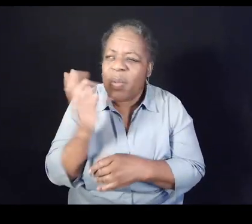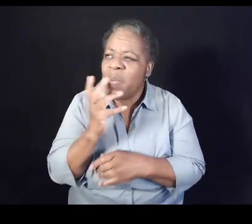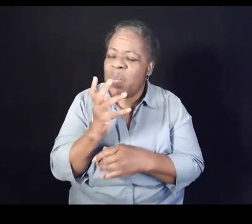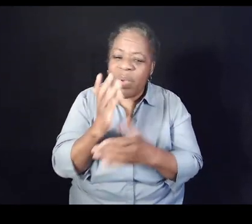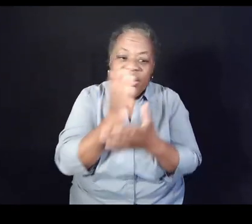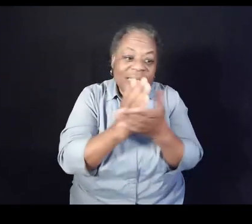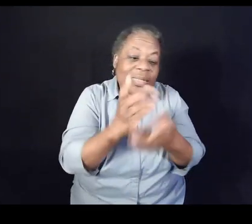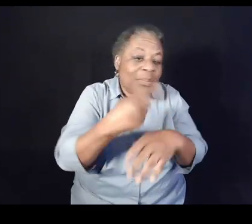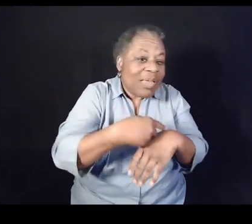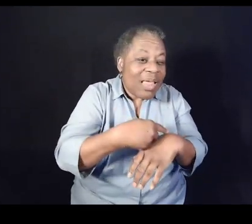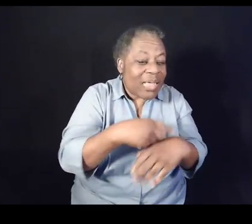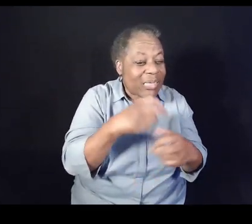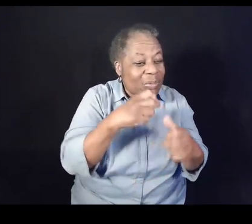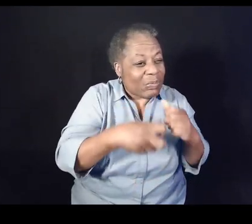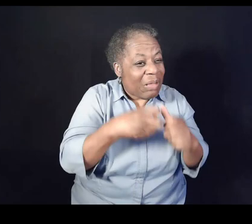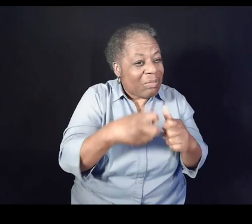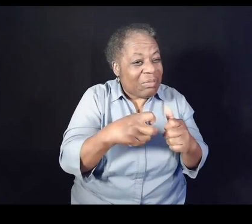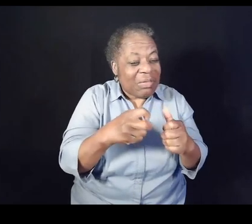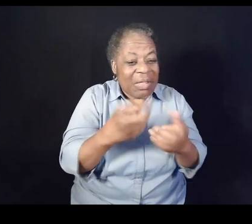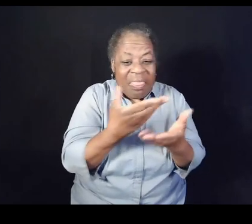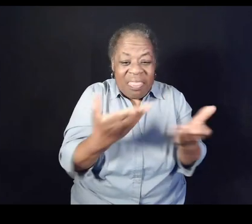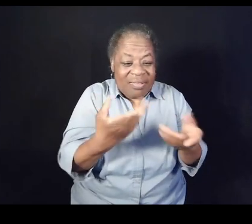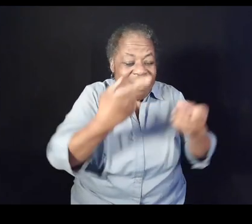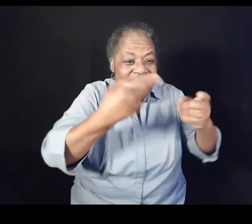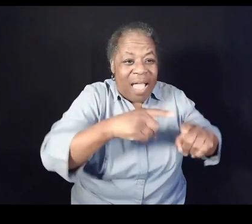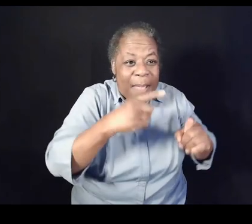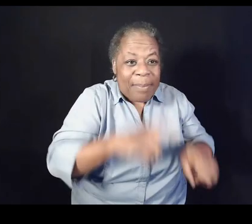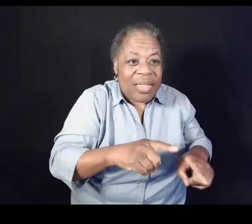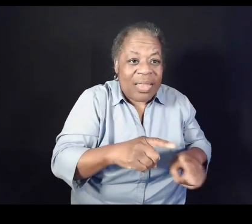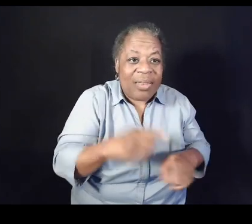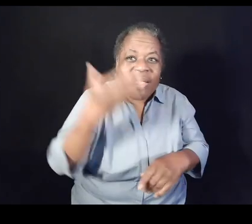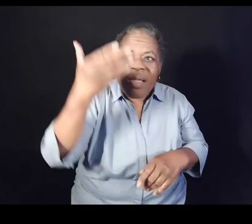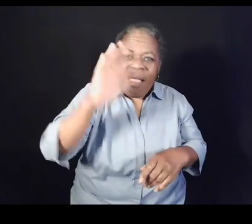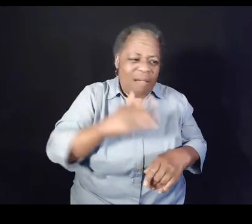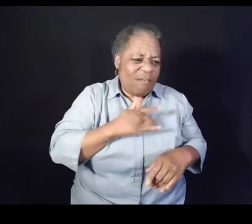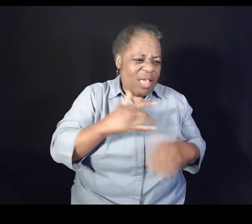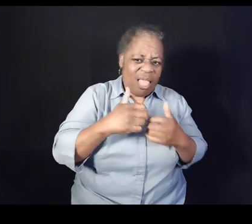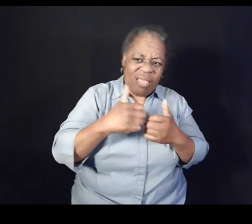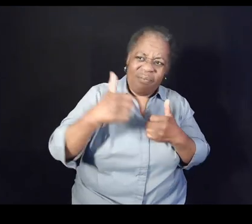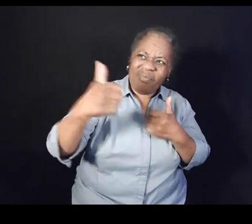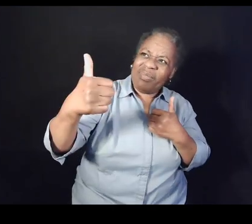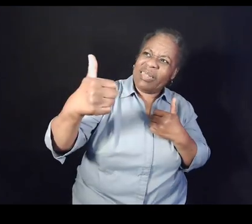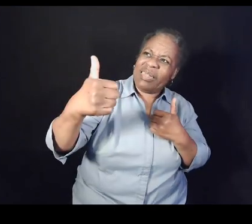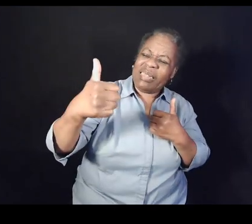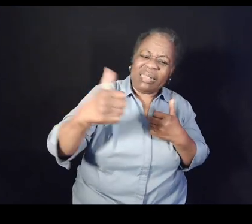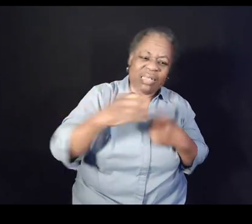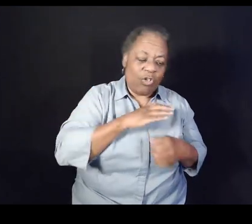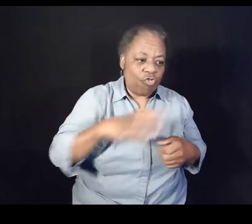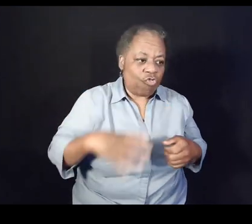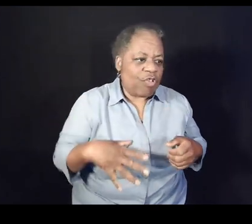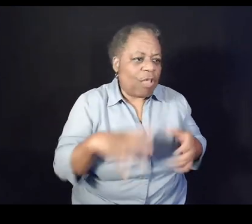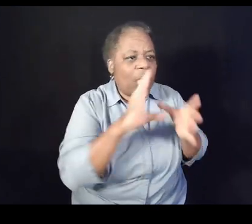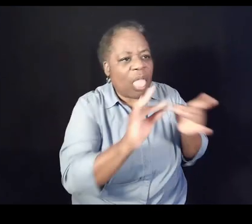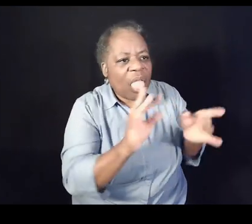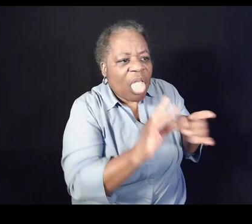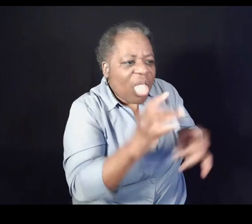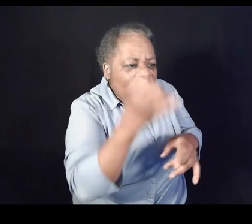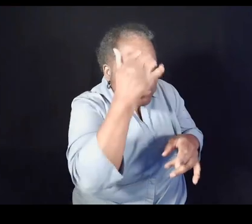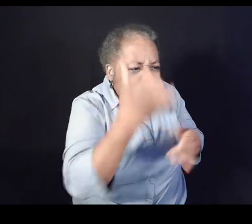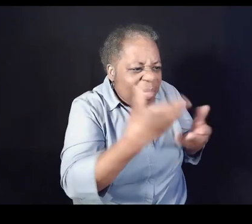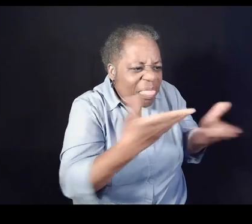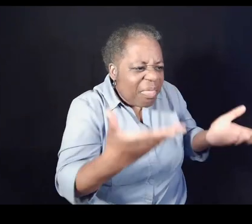though. Stuff happens. God seems distant. Christians say and do stupid things, including